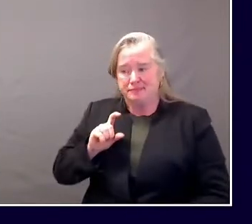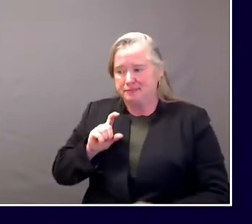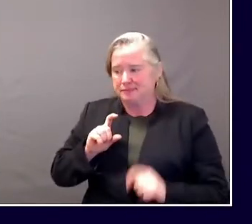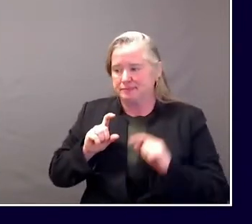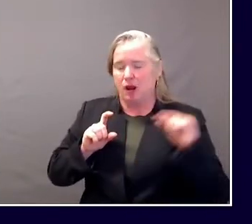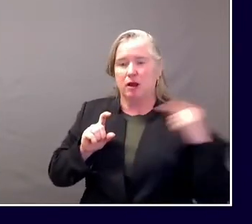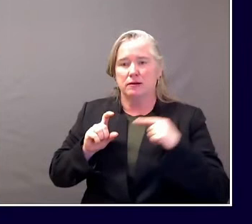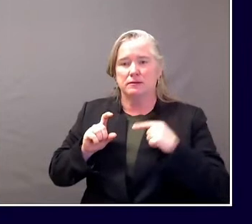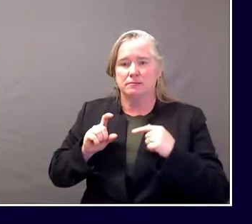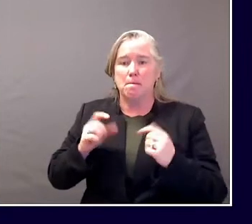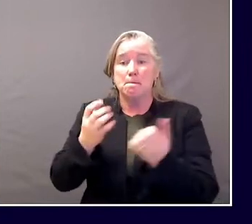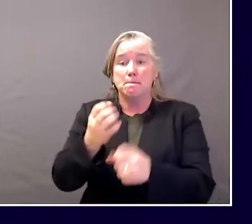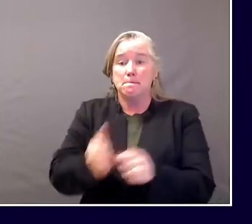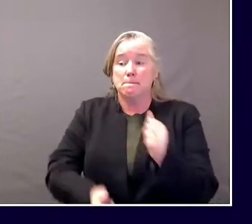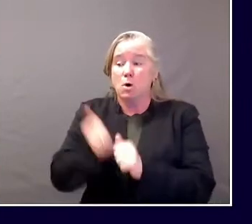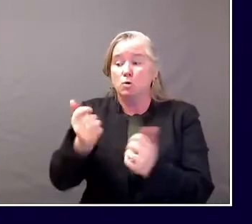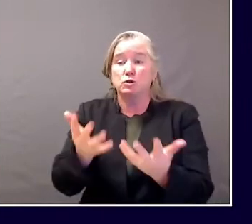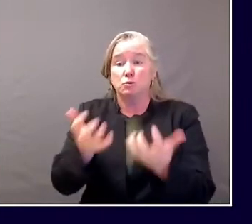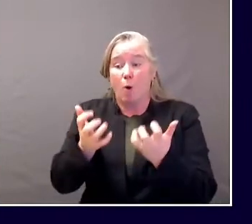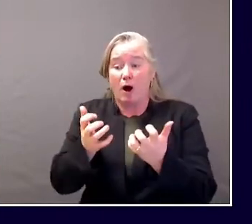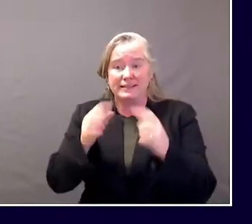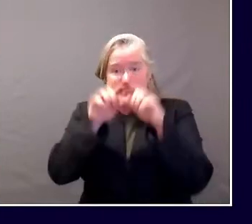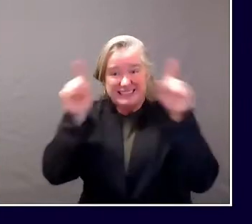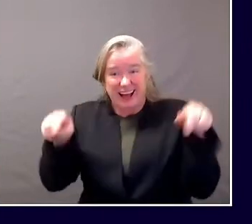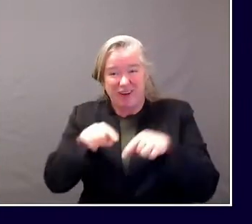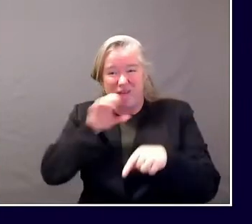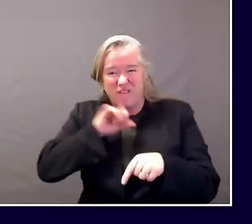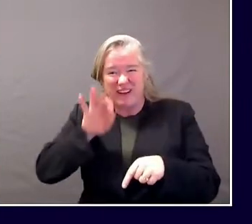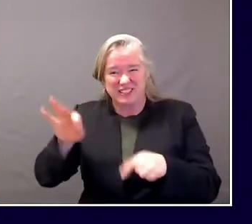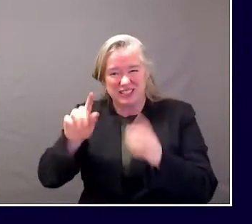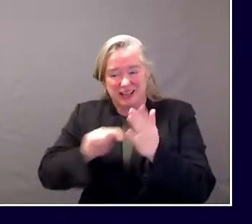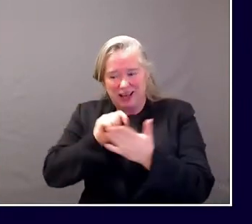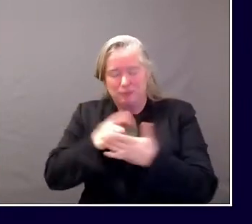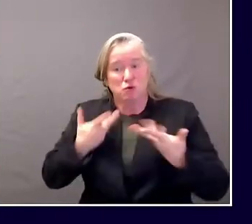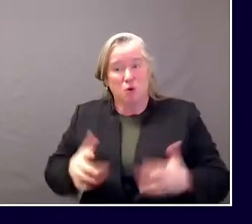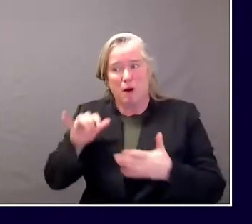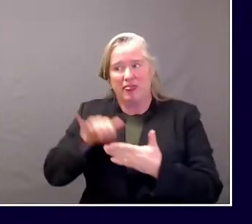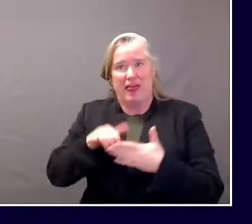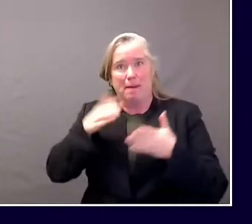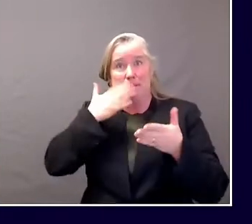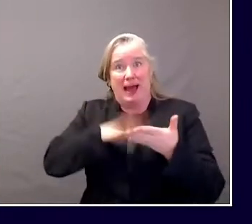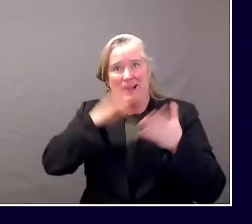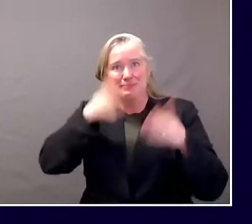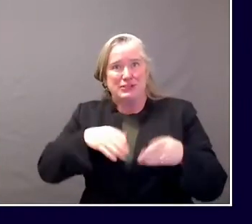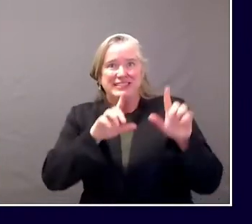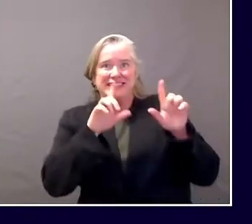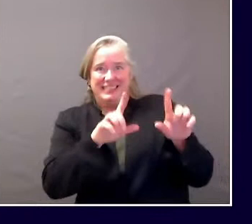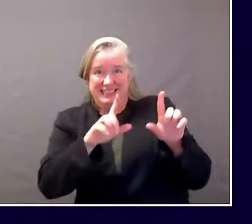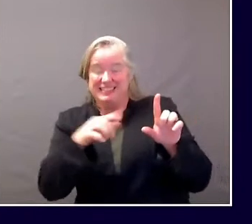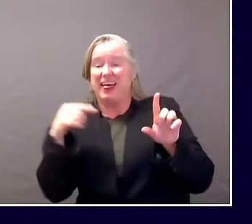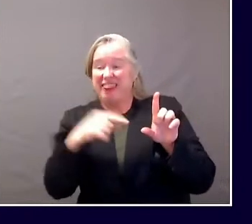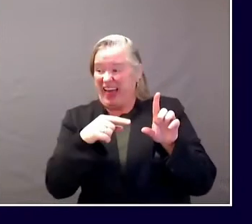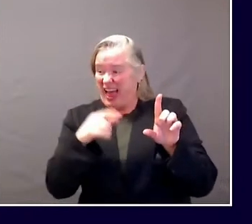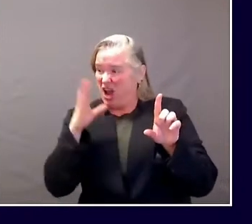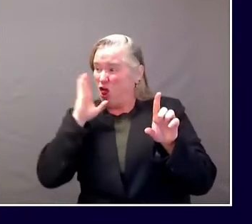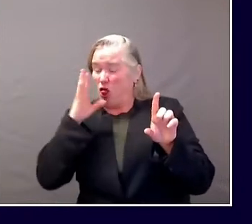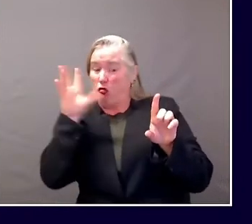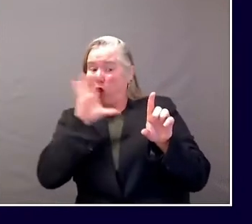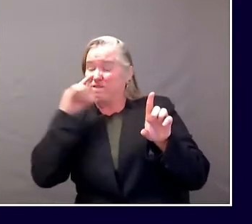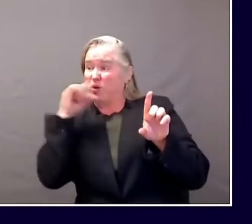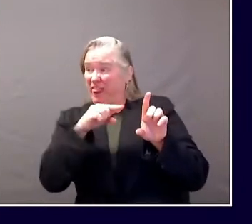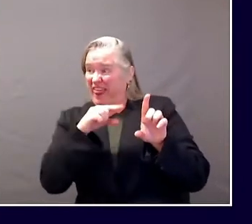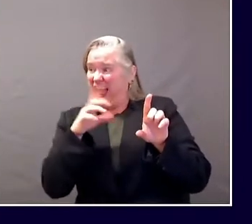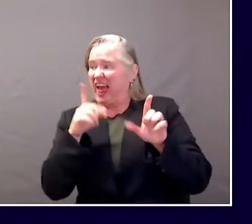immune system's ready to go. One of the things we've all felt when we feel ill is that fever, that headache,